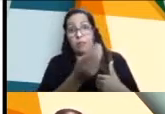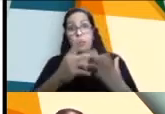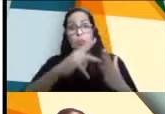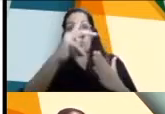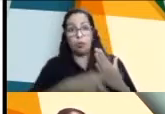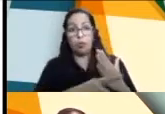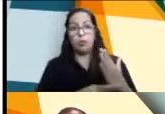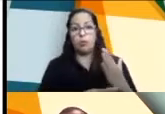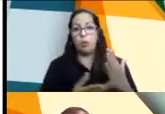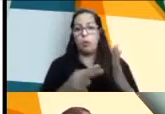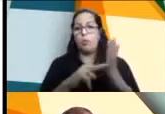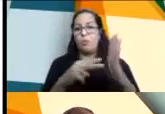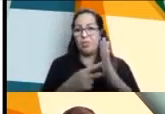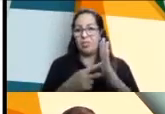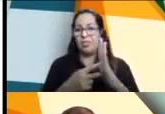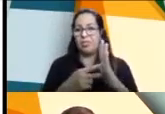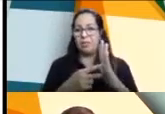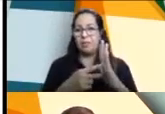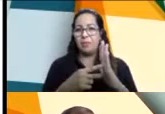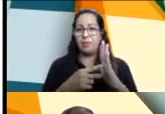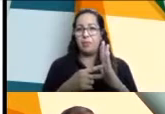it basically is a typical